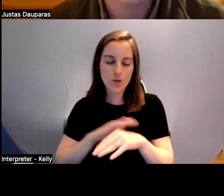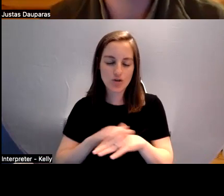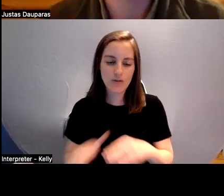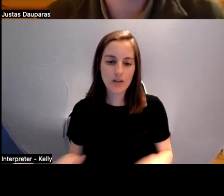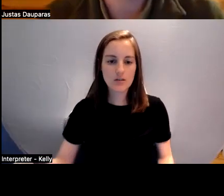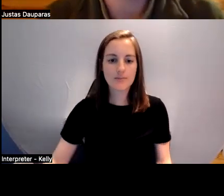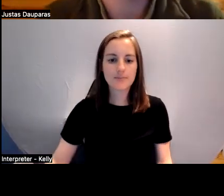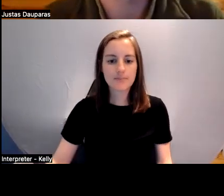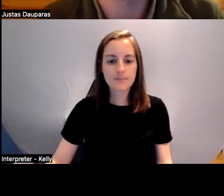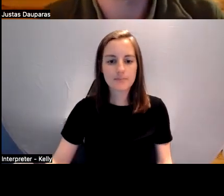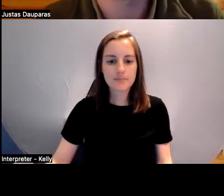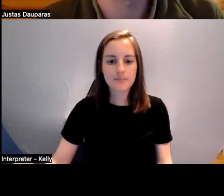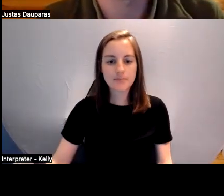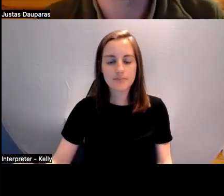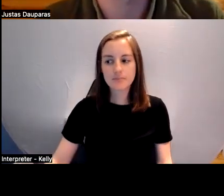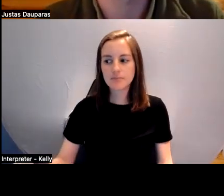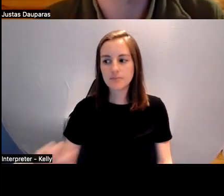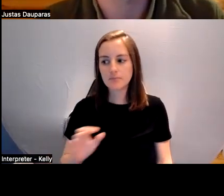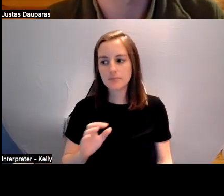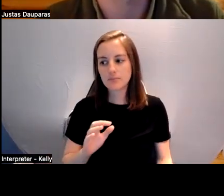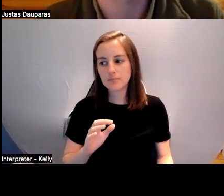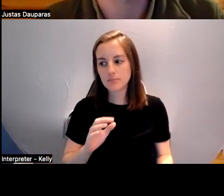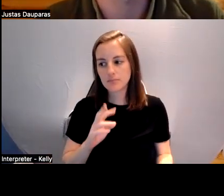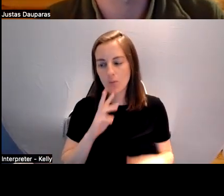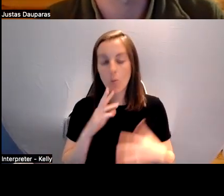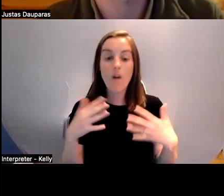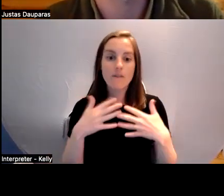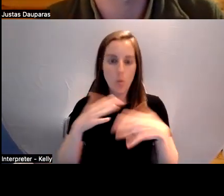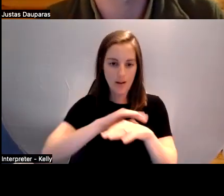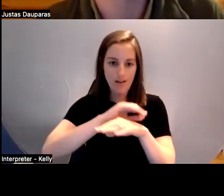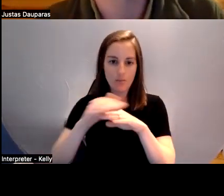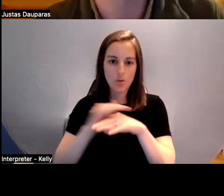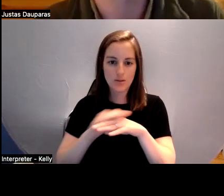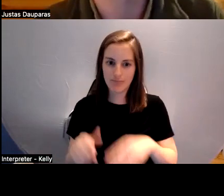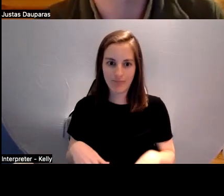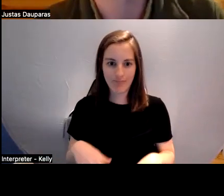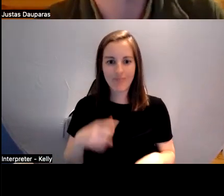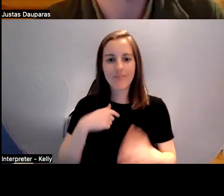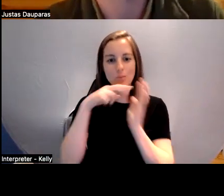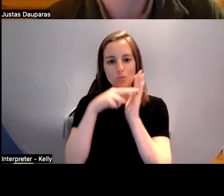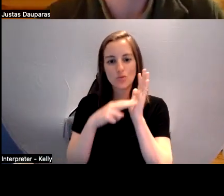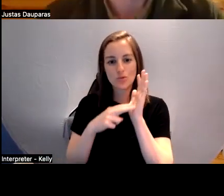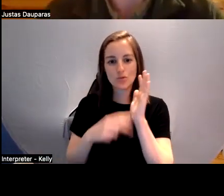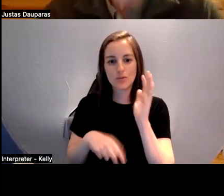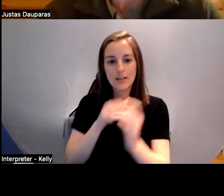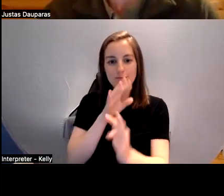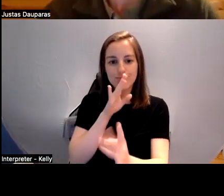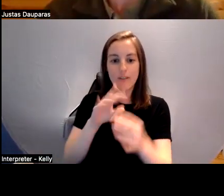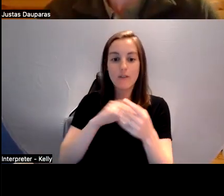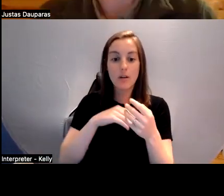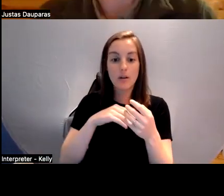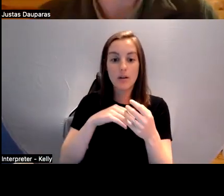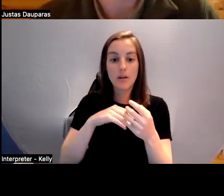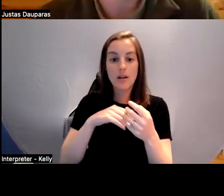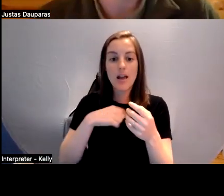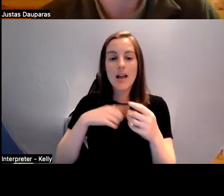question is, ProteinMPNN score dependent on the decoding order? Yeah, are the log likelihoods from the model dependent on sequence context from the decoding previous residue? It does depend. The